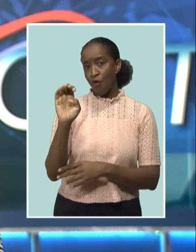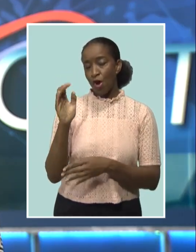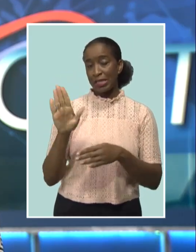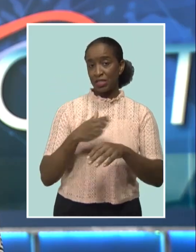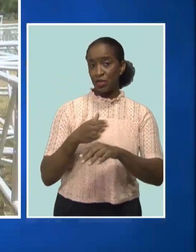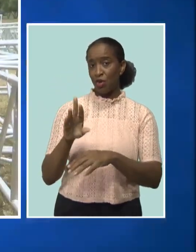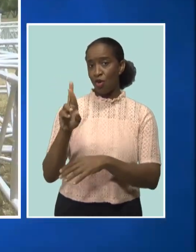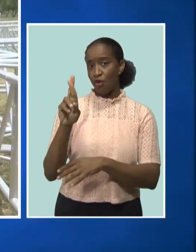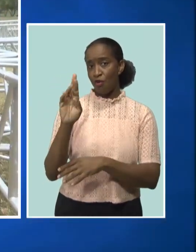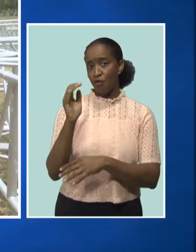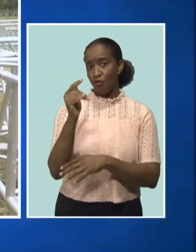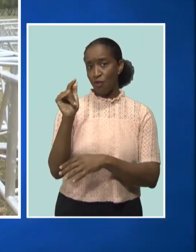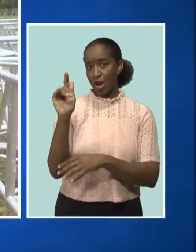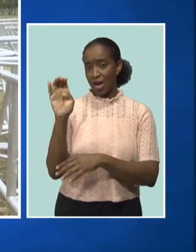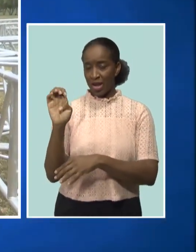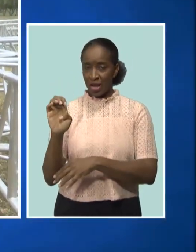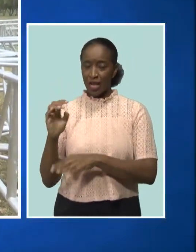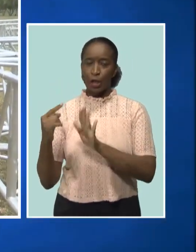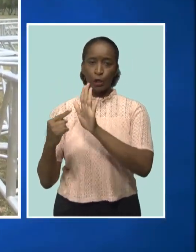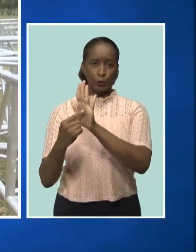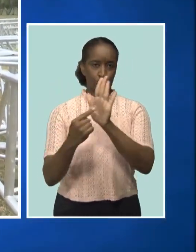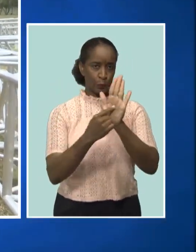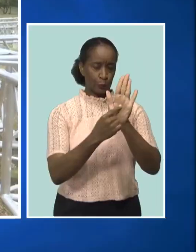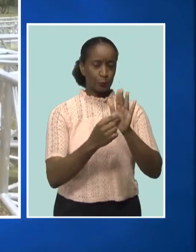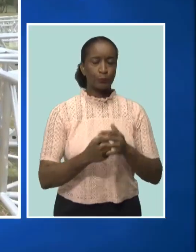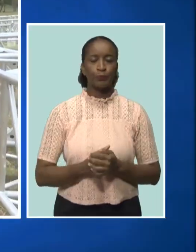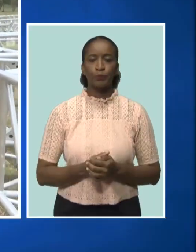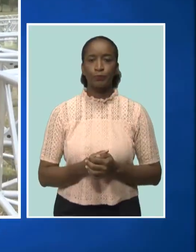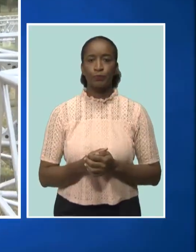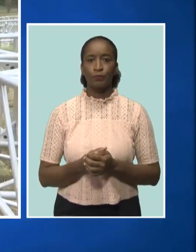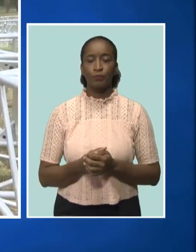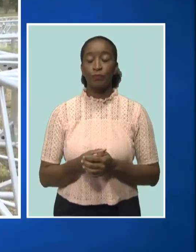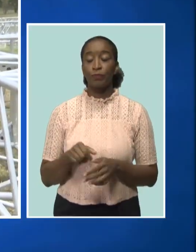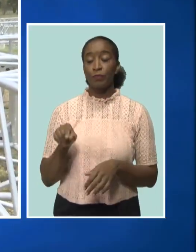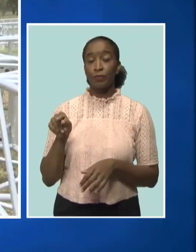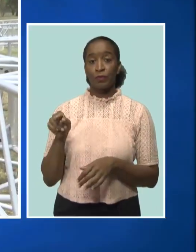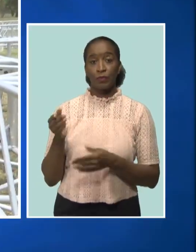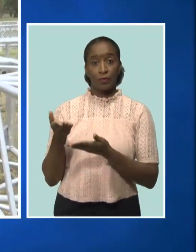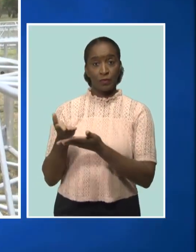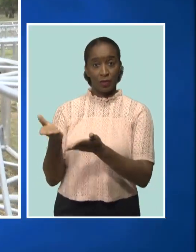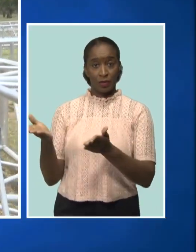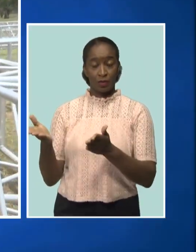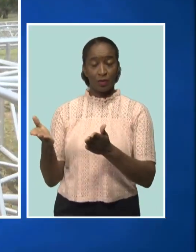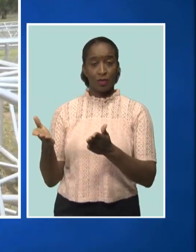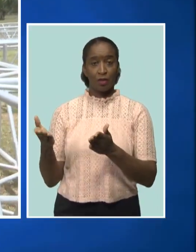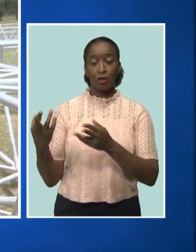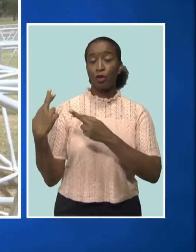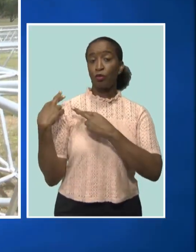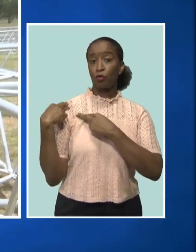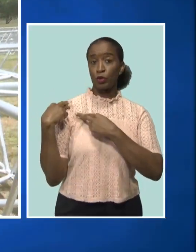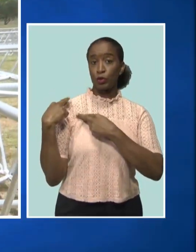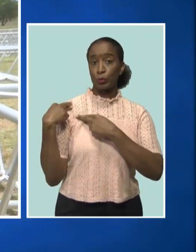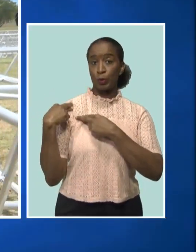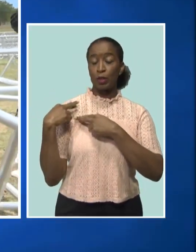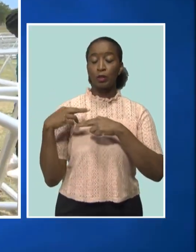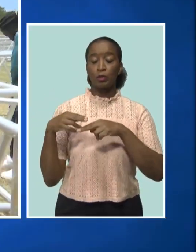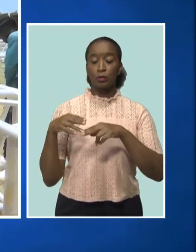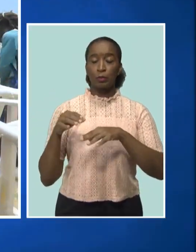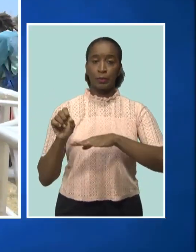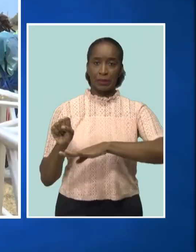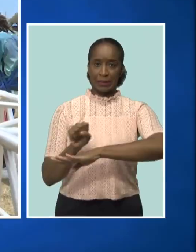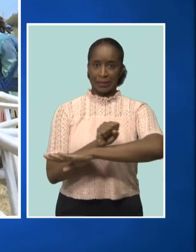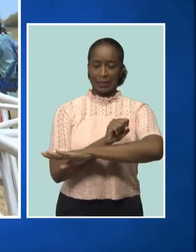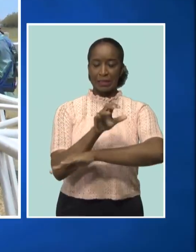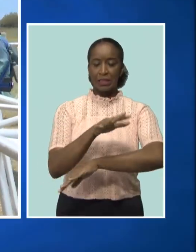Site manager for Making Moves Inc., Peter Quinton, says they are responsible for the stages for both Reggae Weekend and the